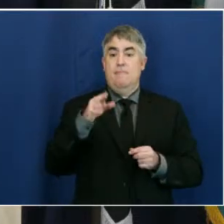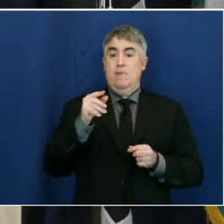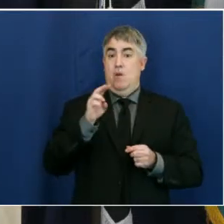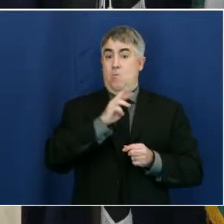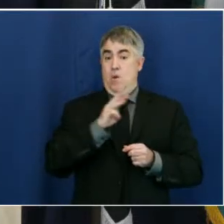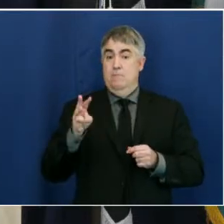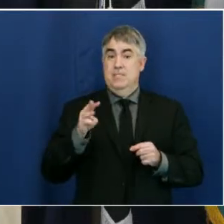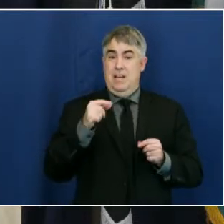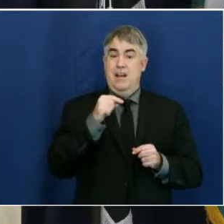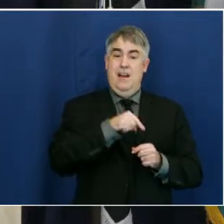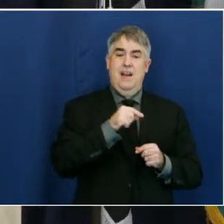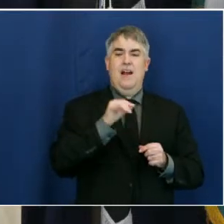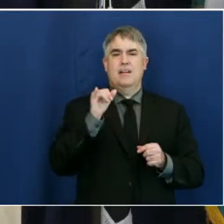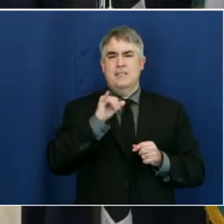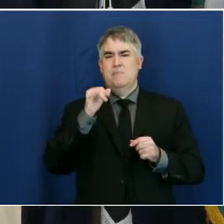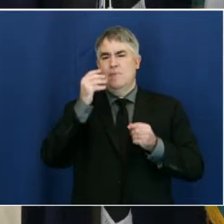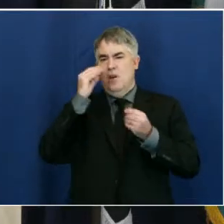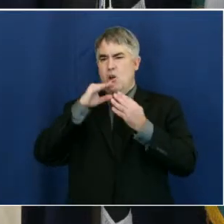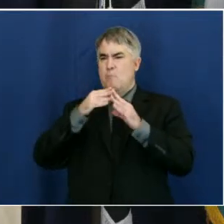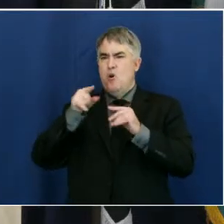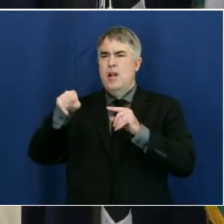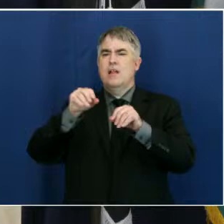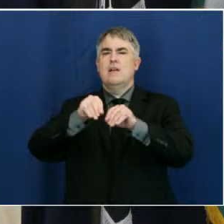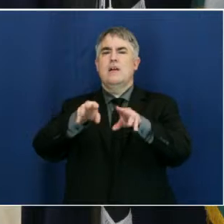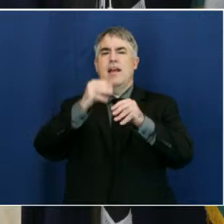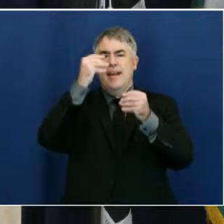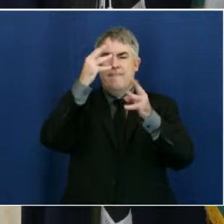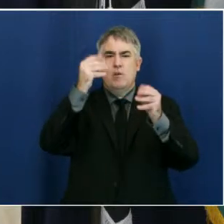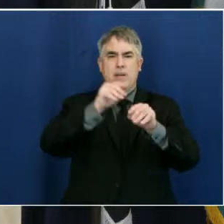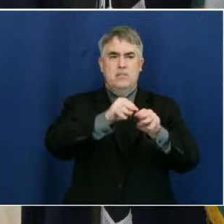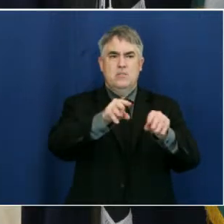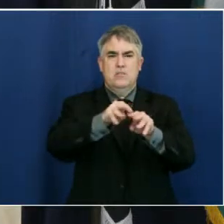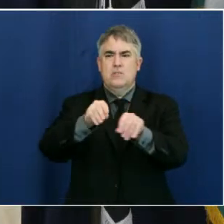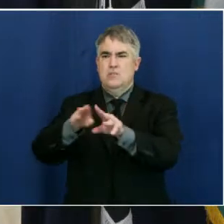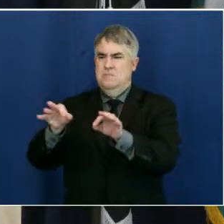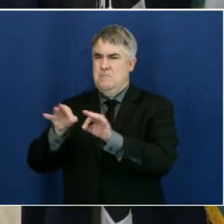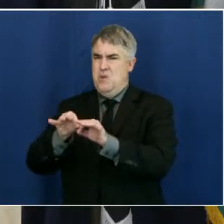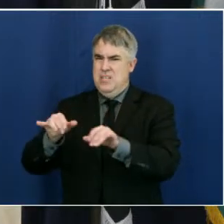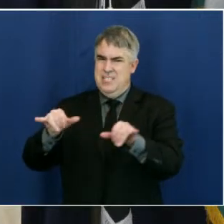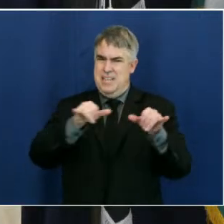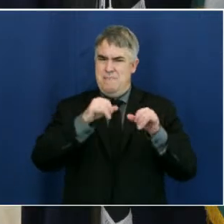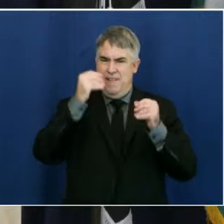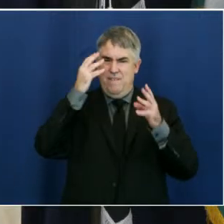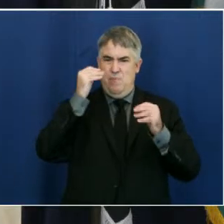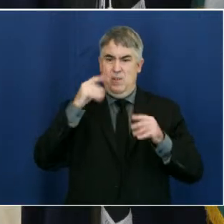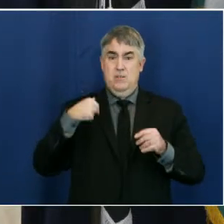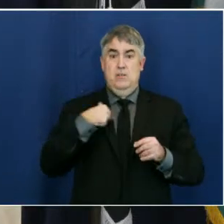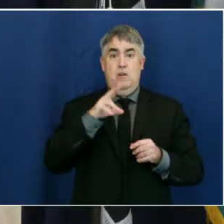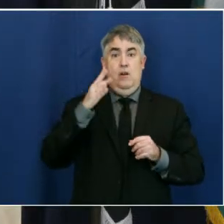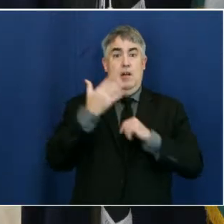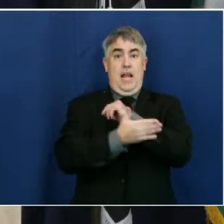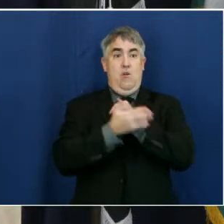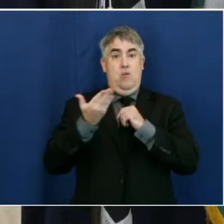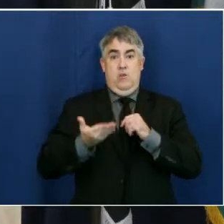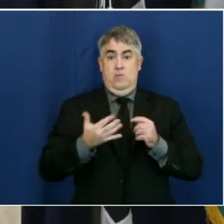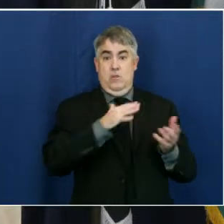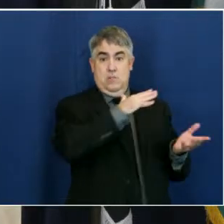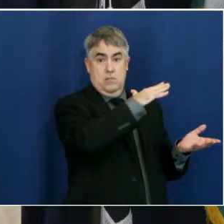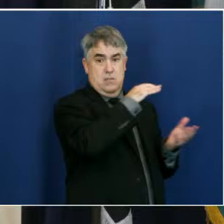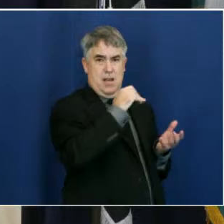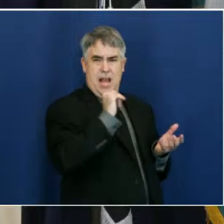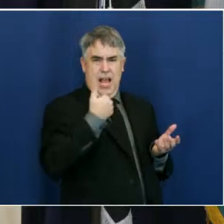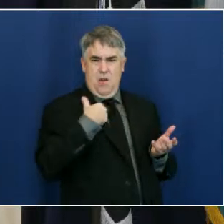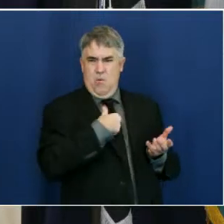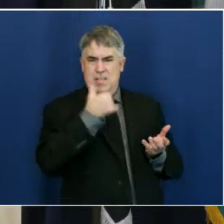as well. As we're making decisions to allocate county resources, we're really being guided by through what they call